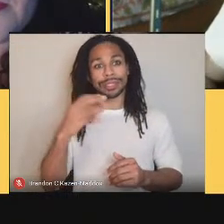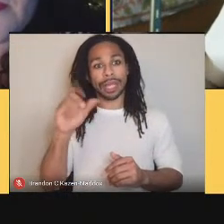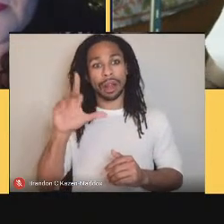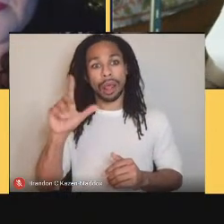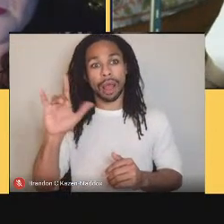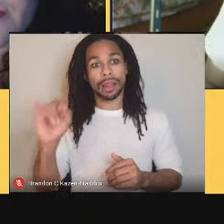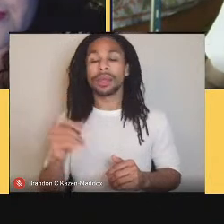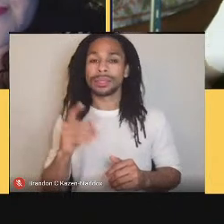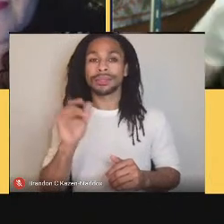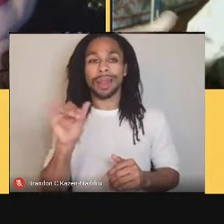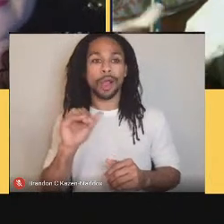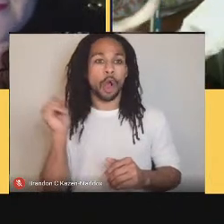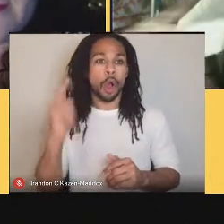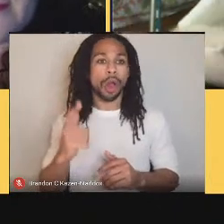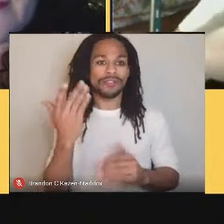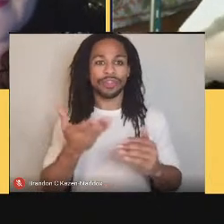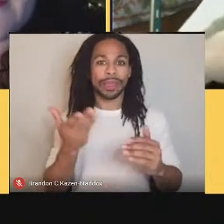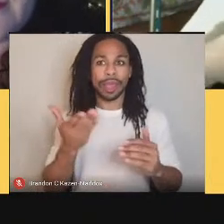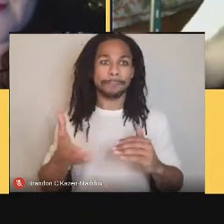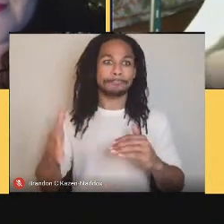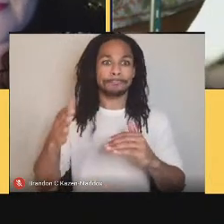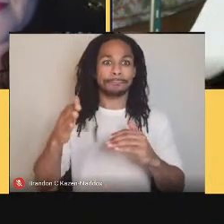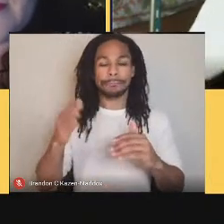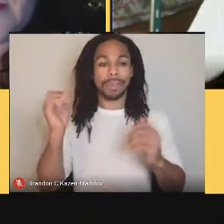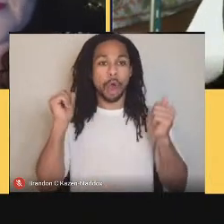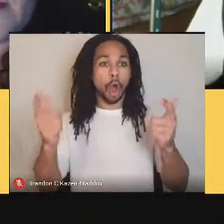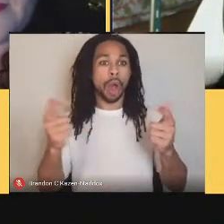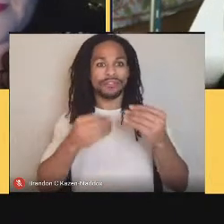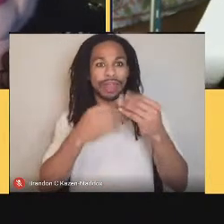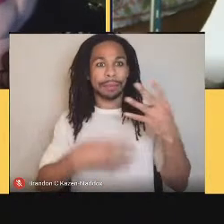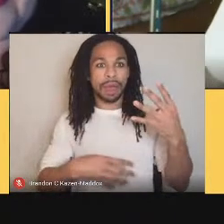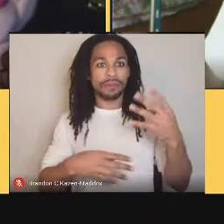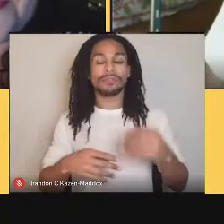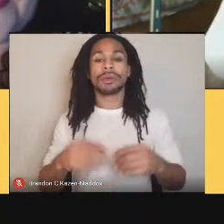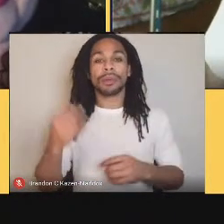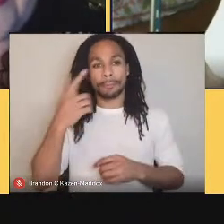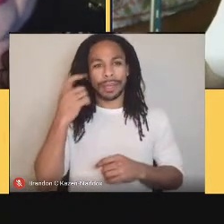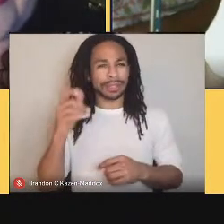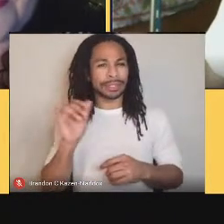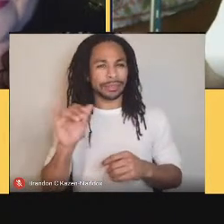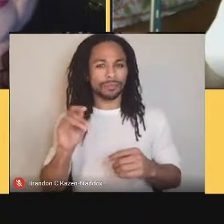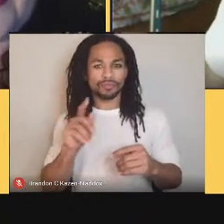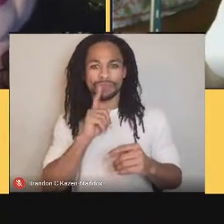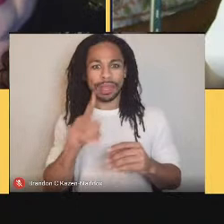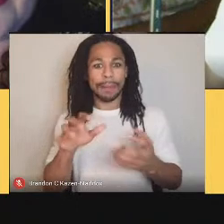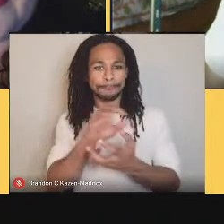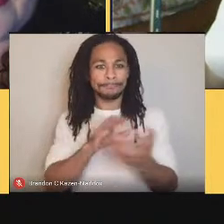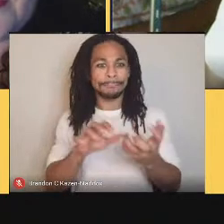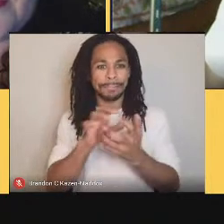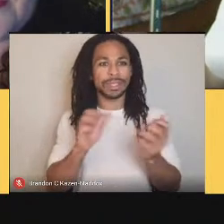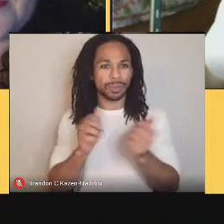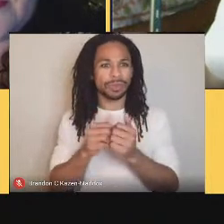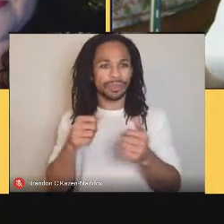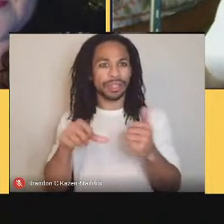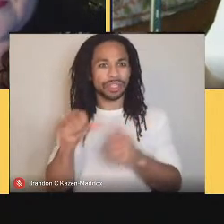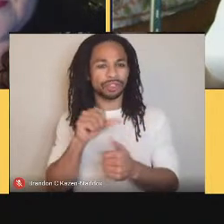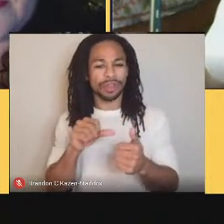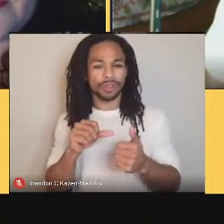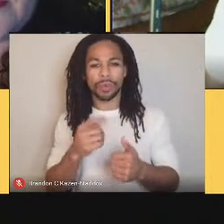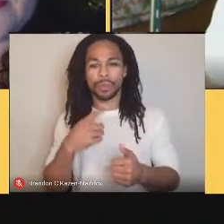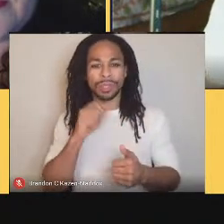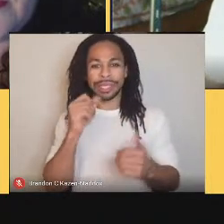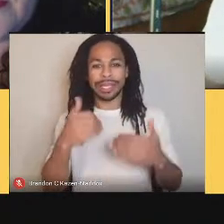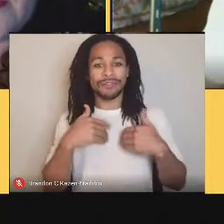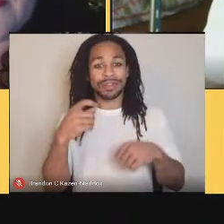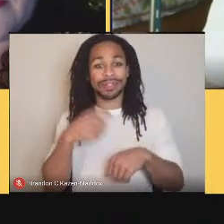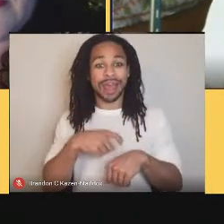of the above because it's all so mixed in with each other. You know, we didn't quite have time to do this, but, and I